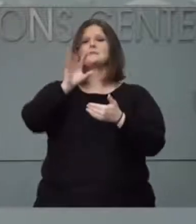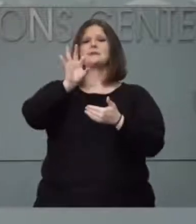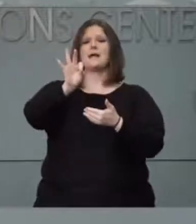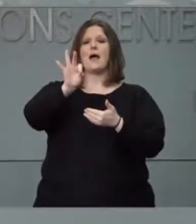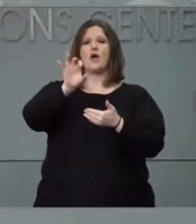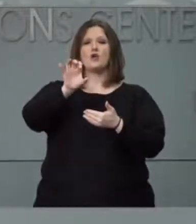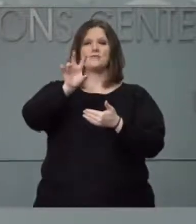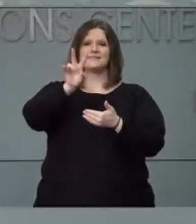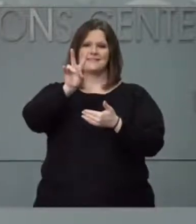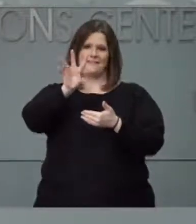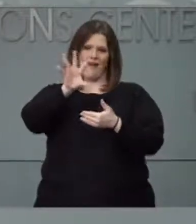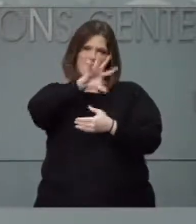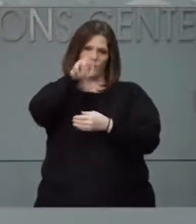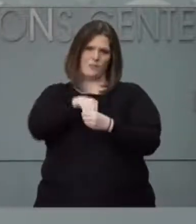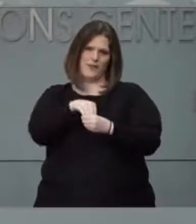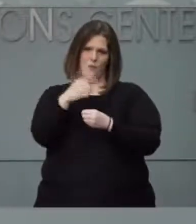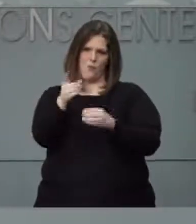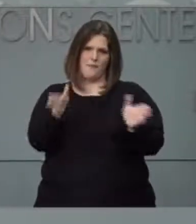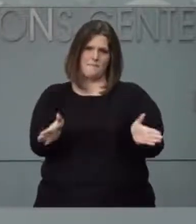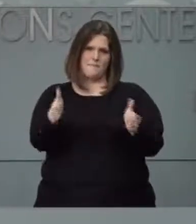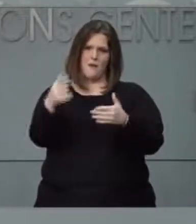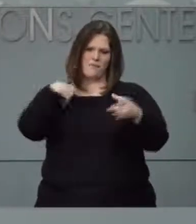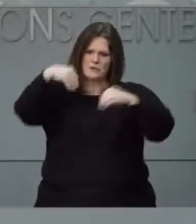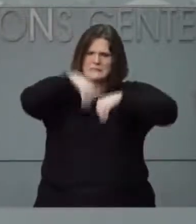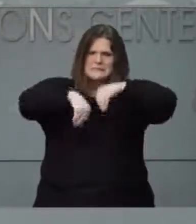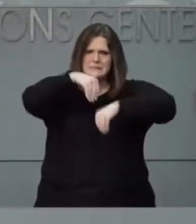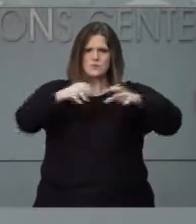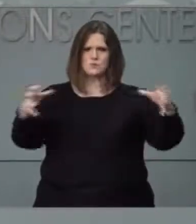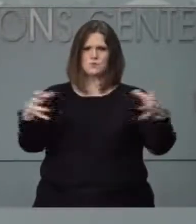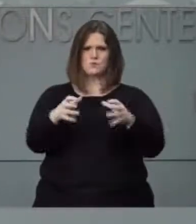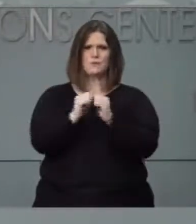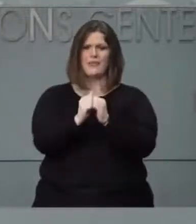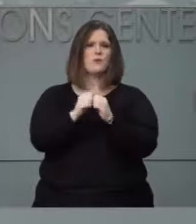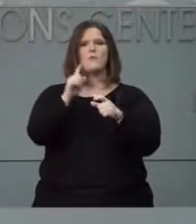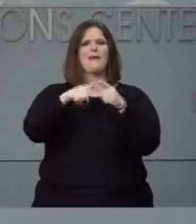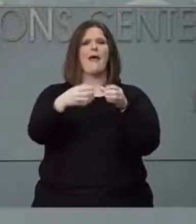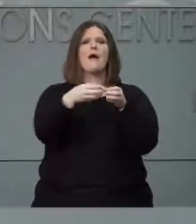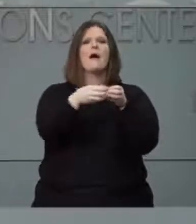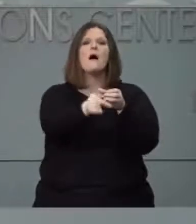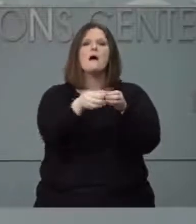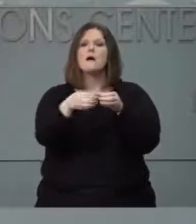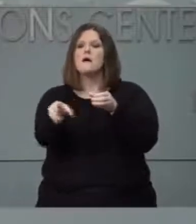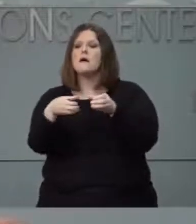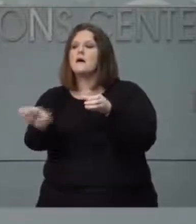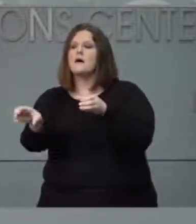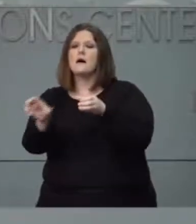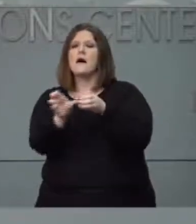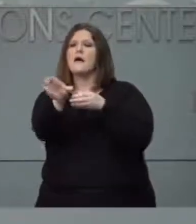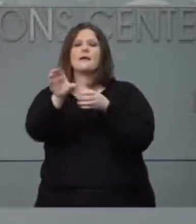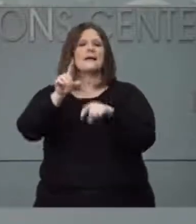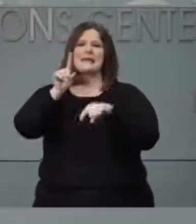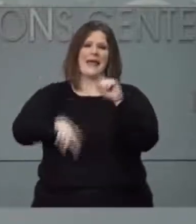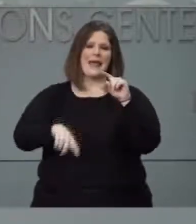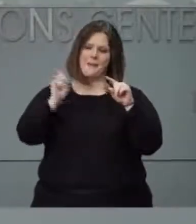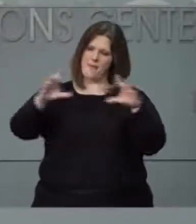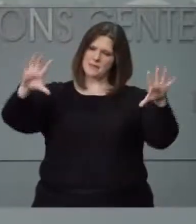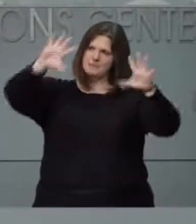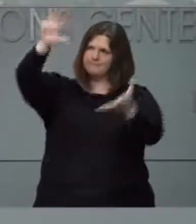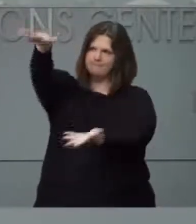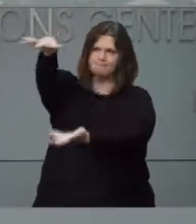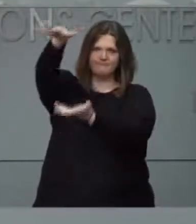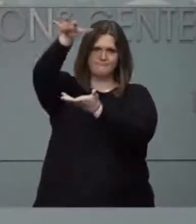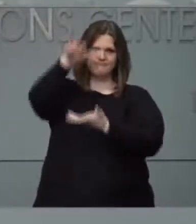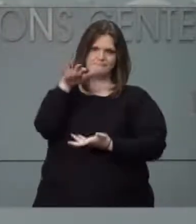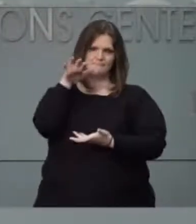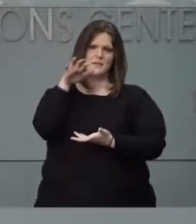a unit. So that's a lot we have to package together. So we can't actually break it down into smaller units and get it to even more hospitals, which is why